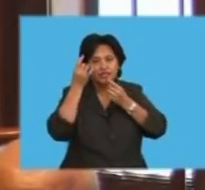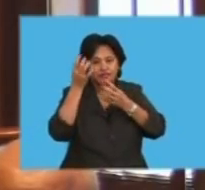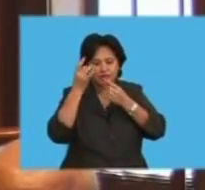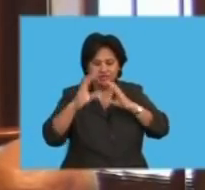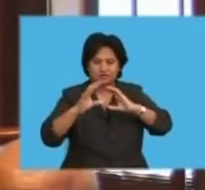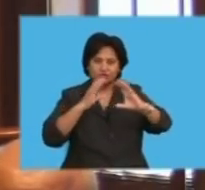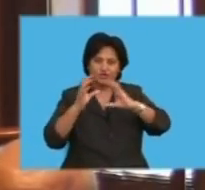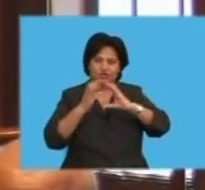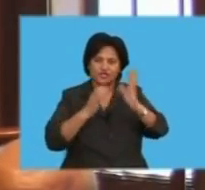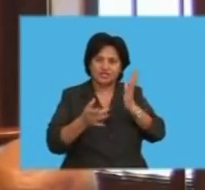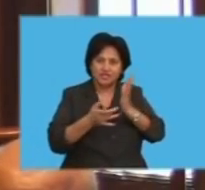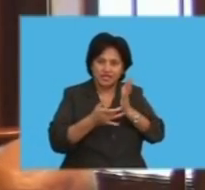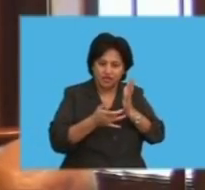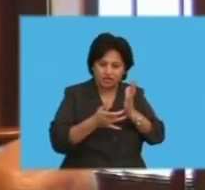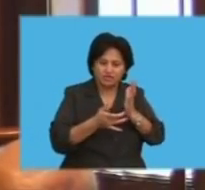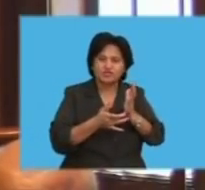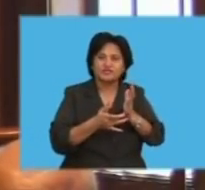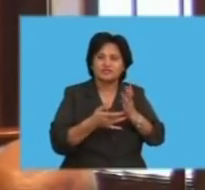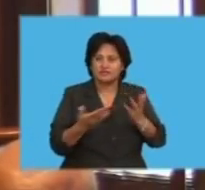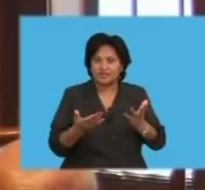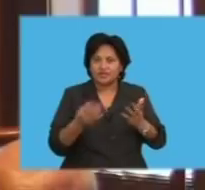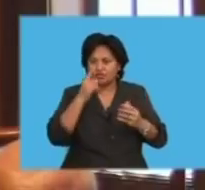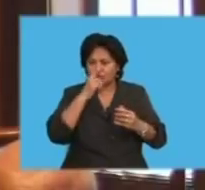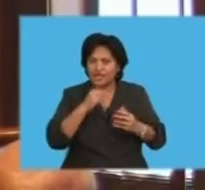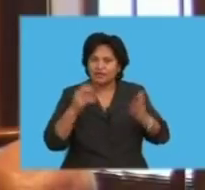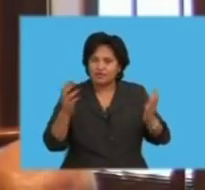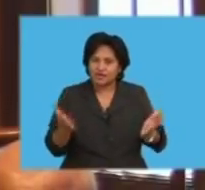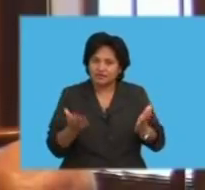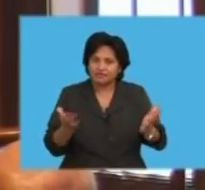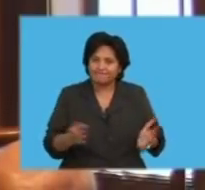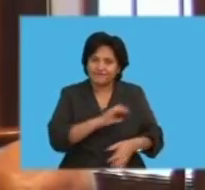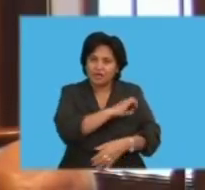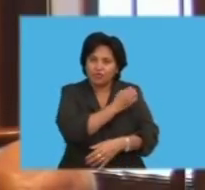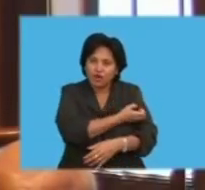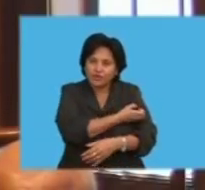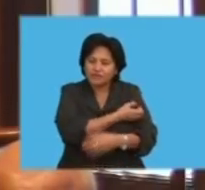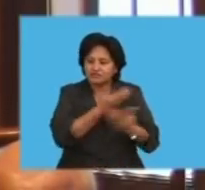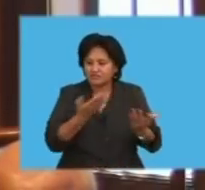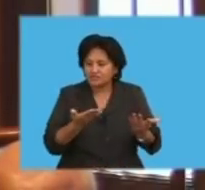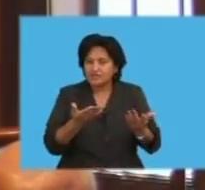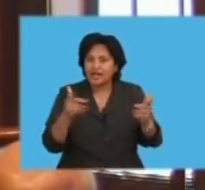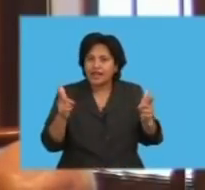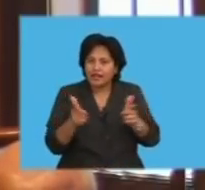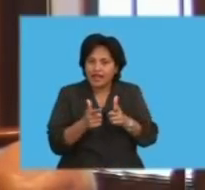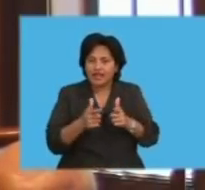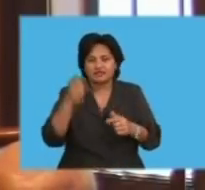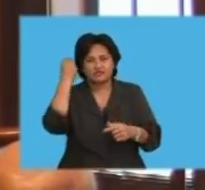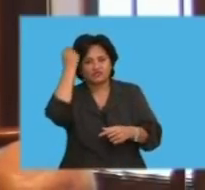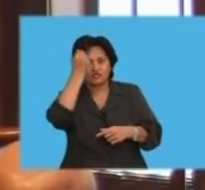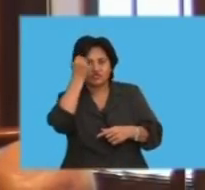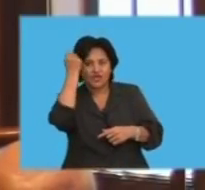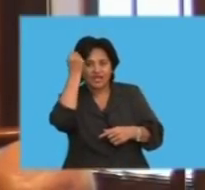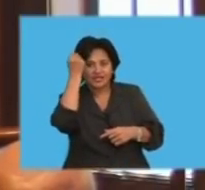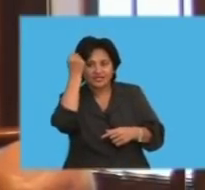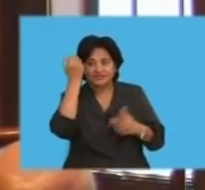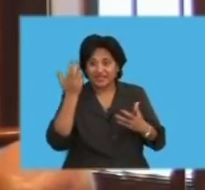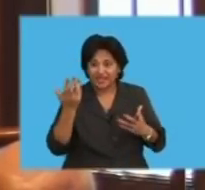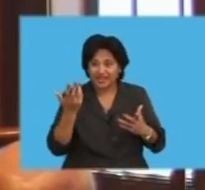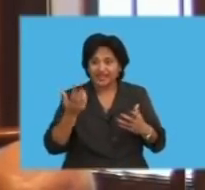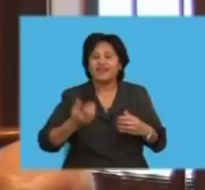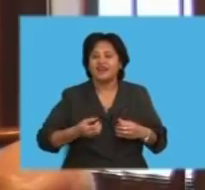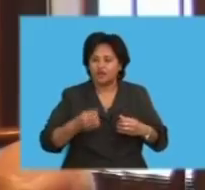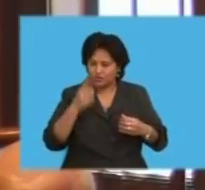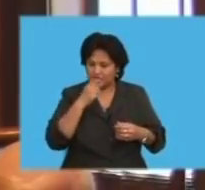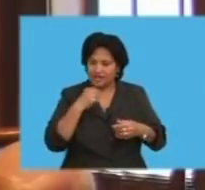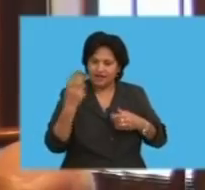technology capabilities. It can be empowering, less stressful than normal decision-making and